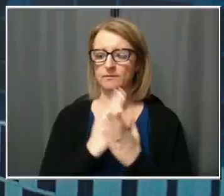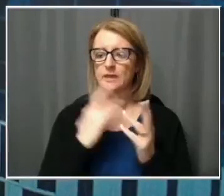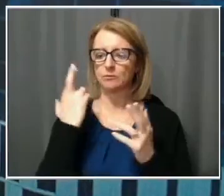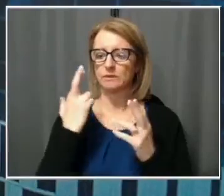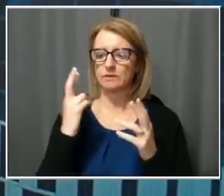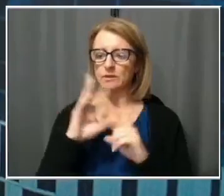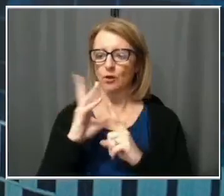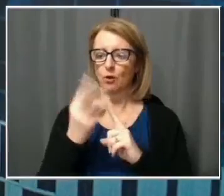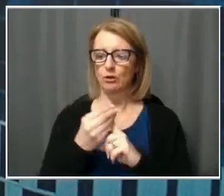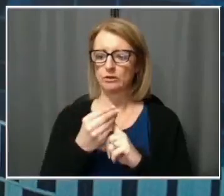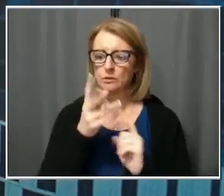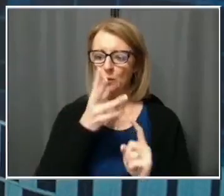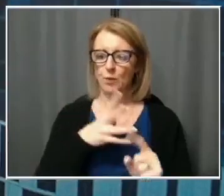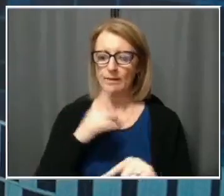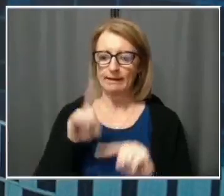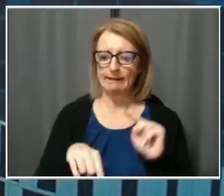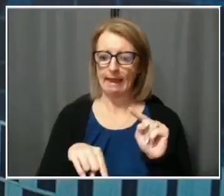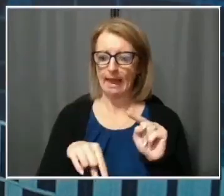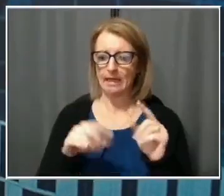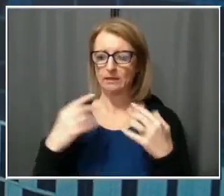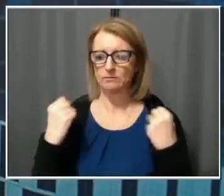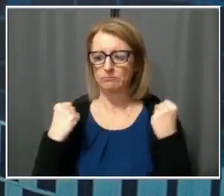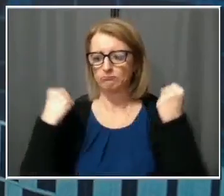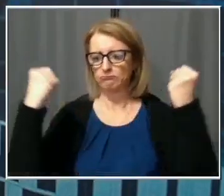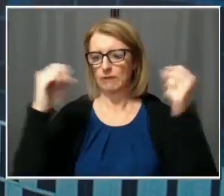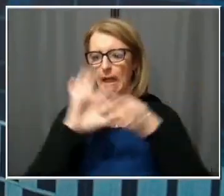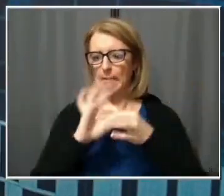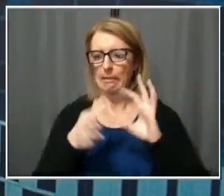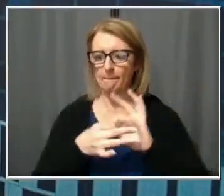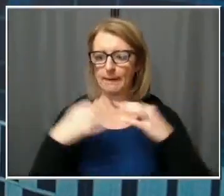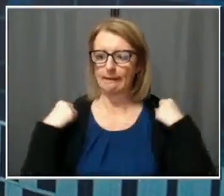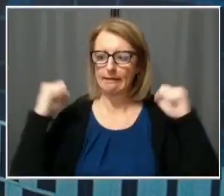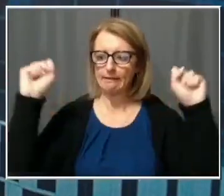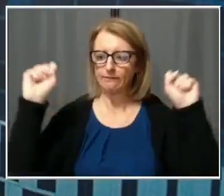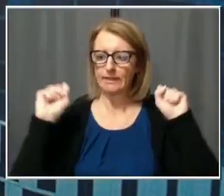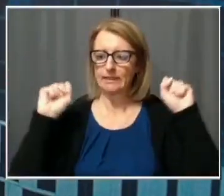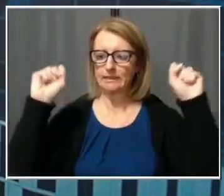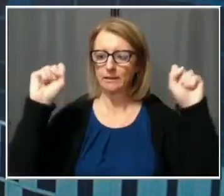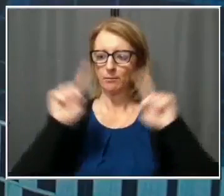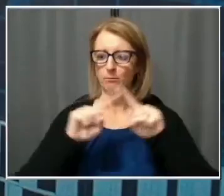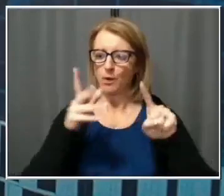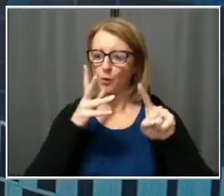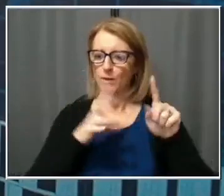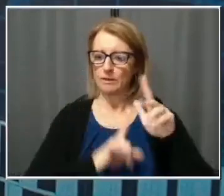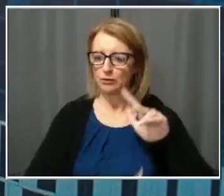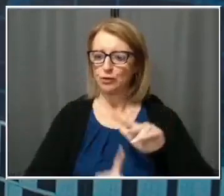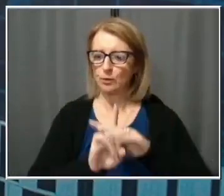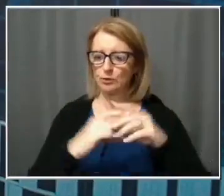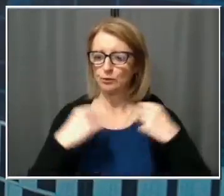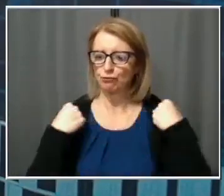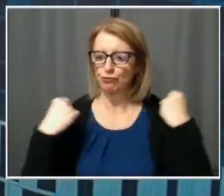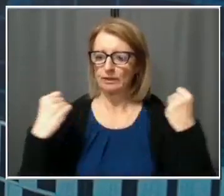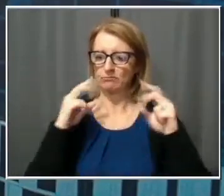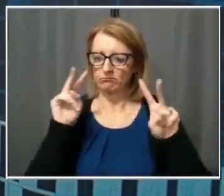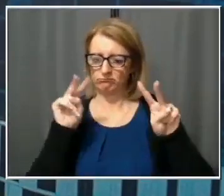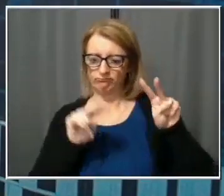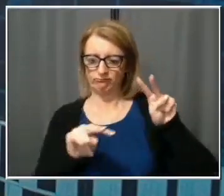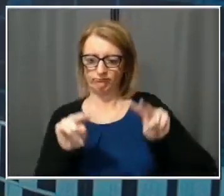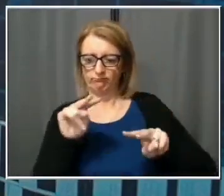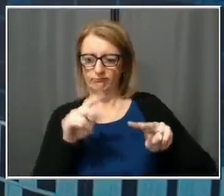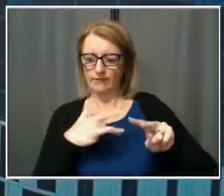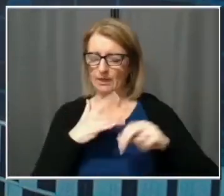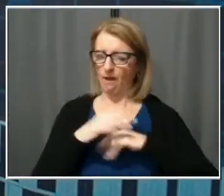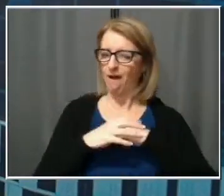has been, oh, women can't do Olympic lifting. They can't lift heavy. And therefore, when women would show up to the gym, they would get the looks, or they would feel uncomfortable in